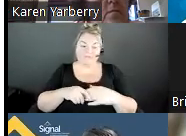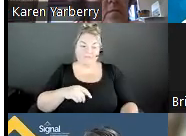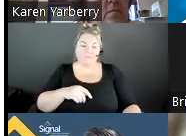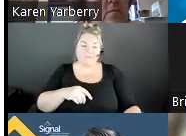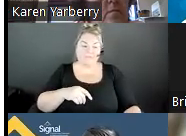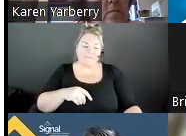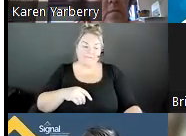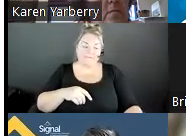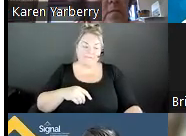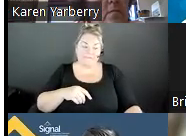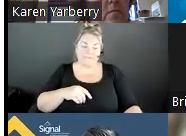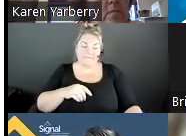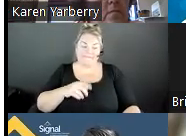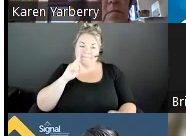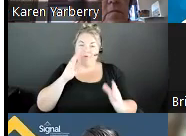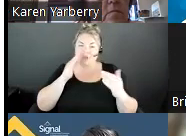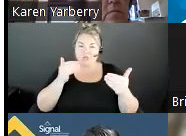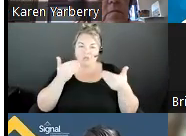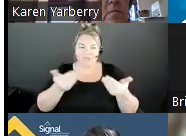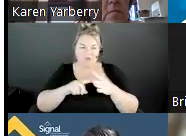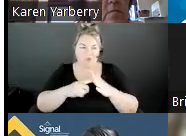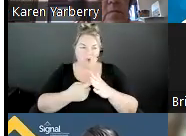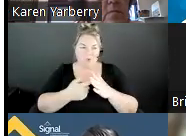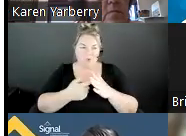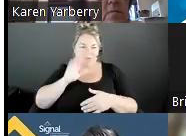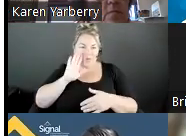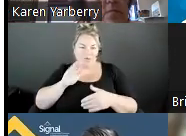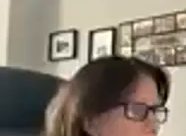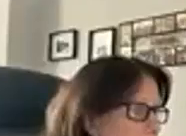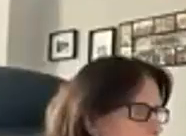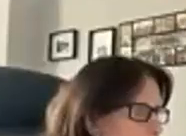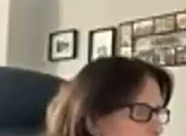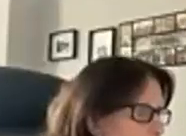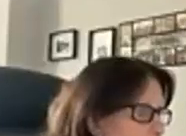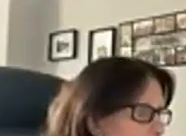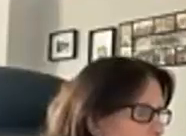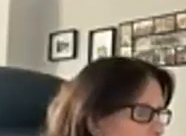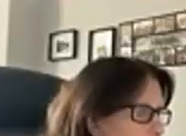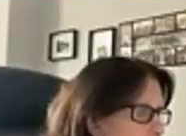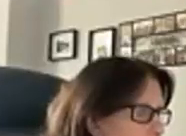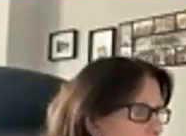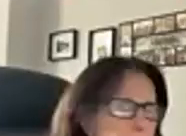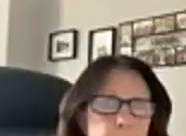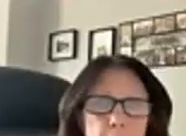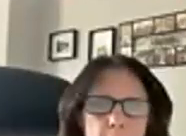All right, I think we're going to give it a go. That I'm going to share my screen now.